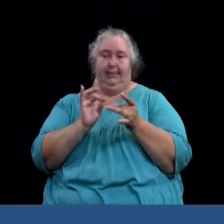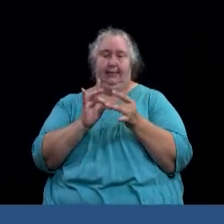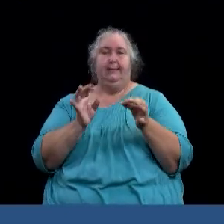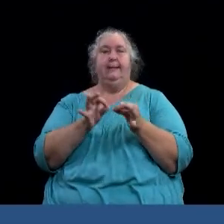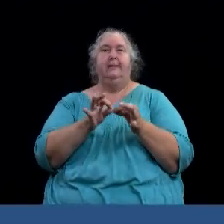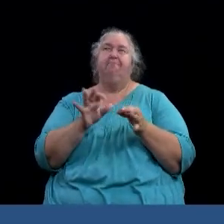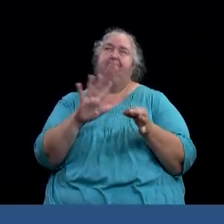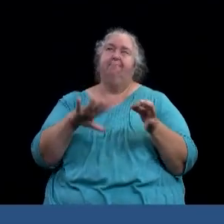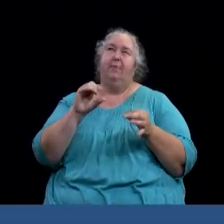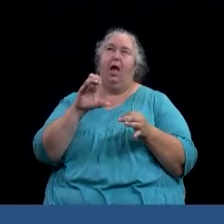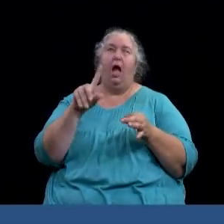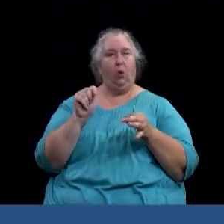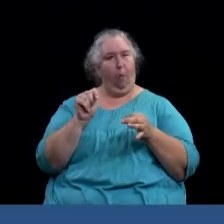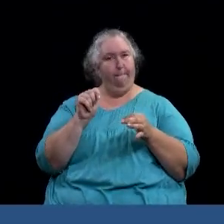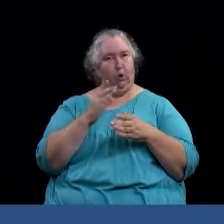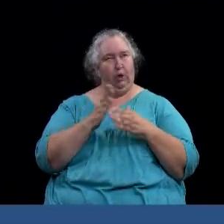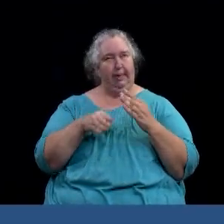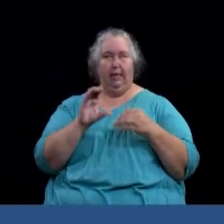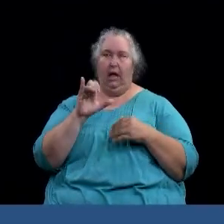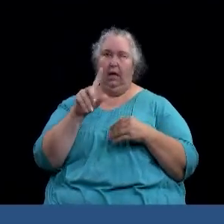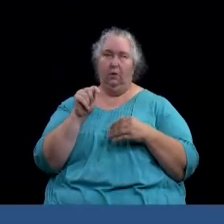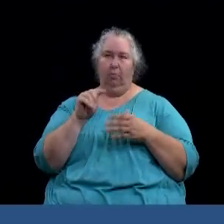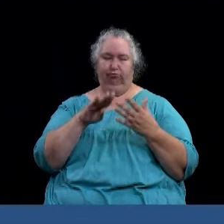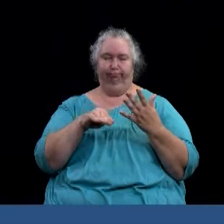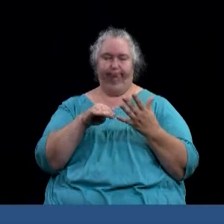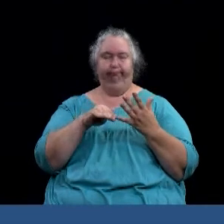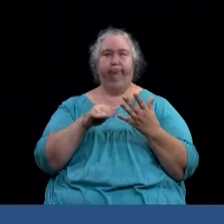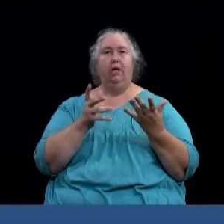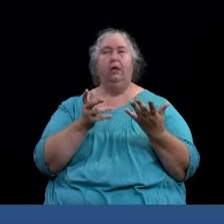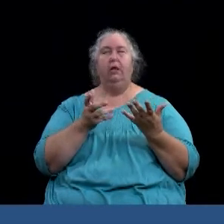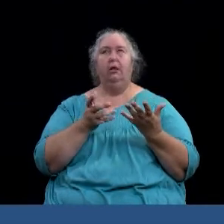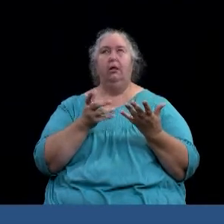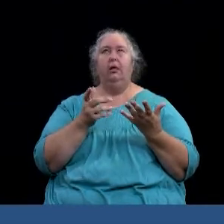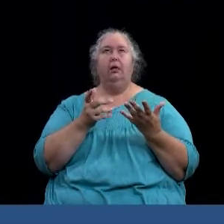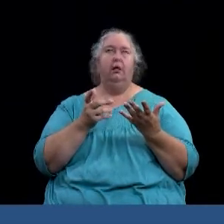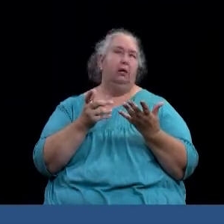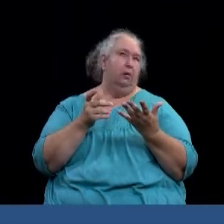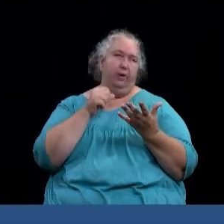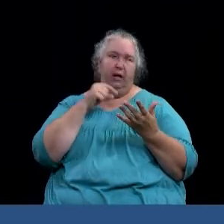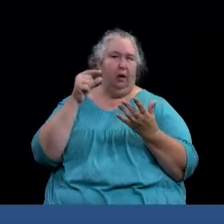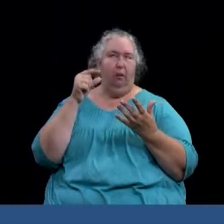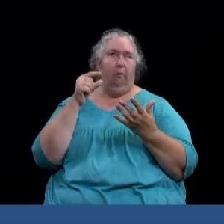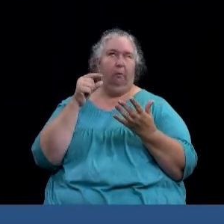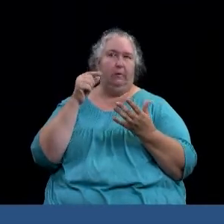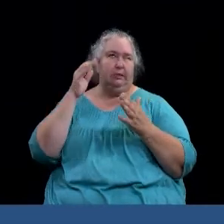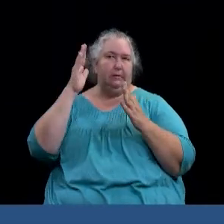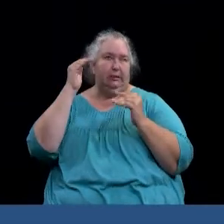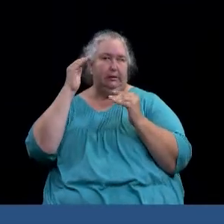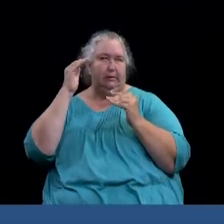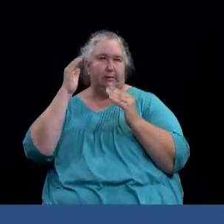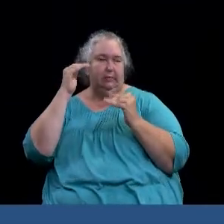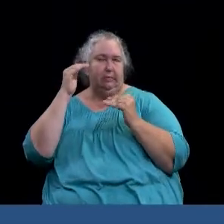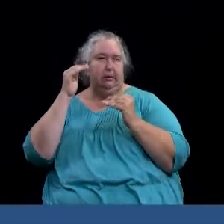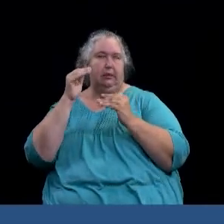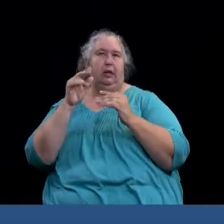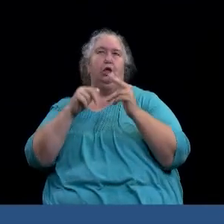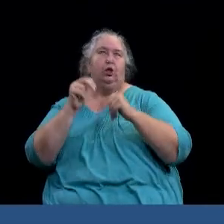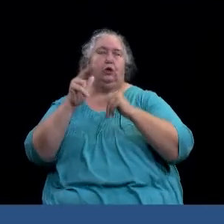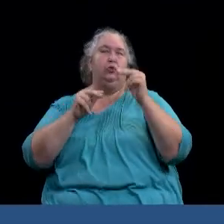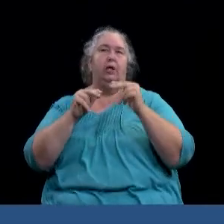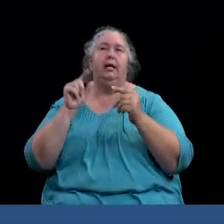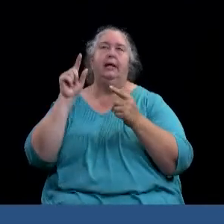we don't anticipate going to construction until January, even if we close in October. That will allow the